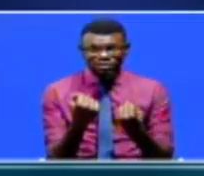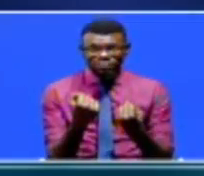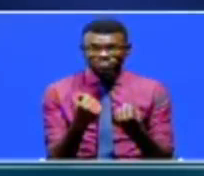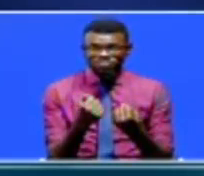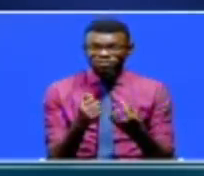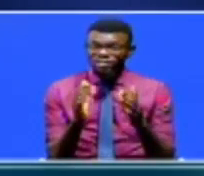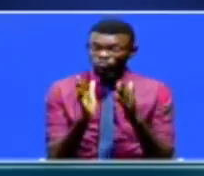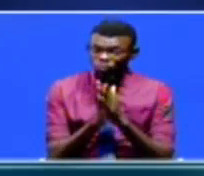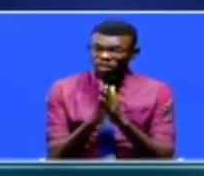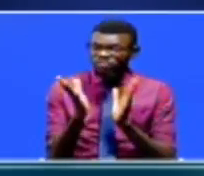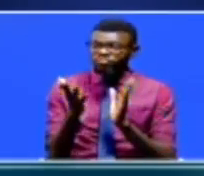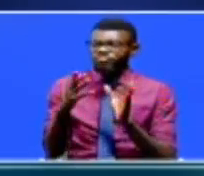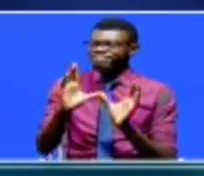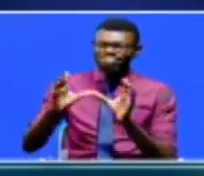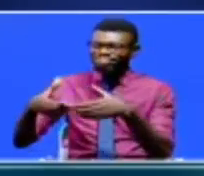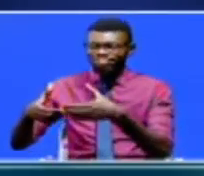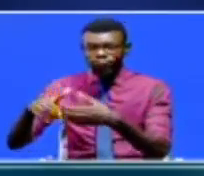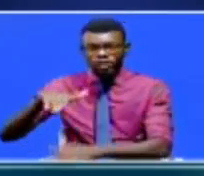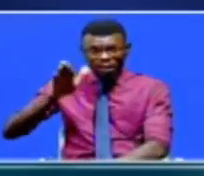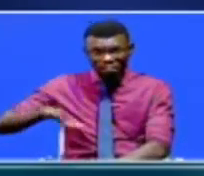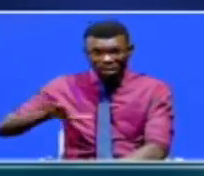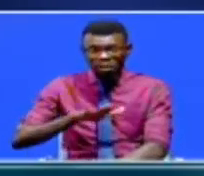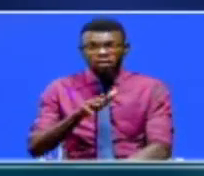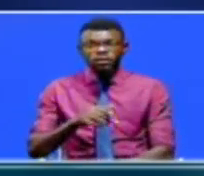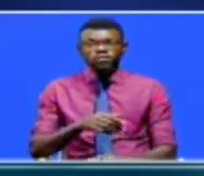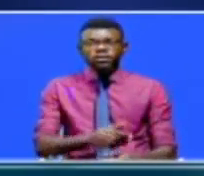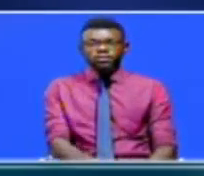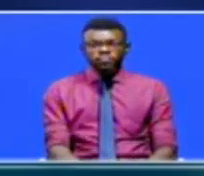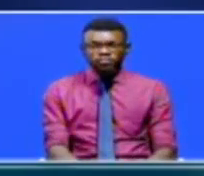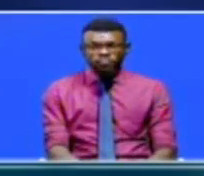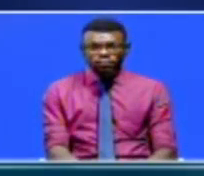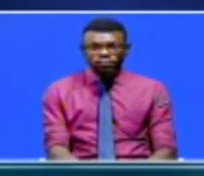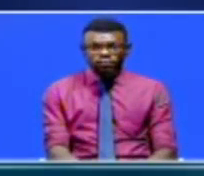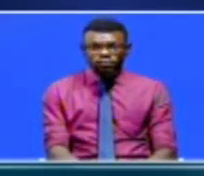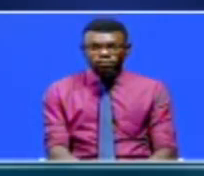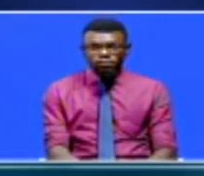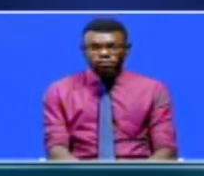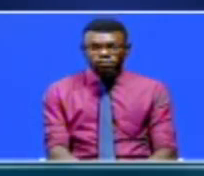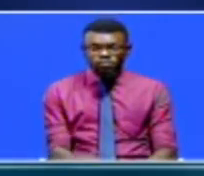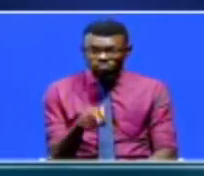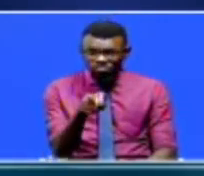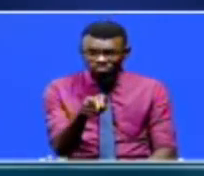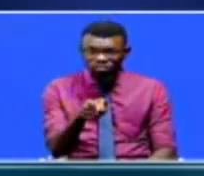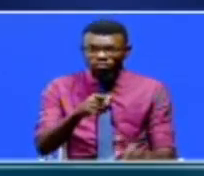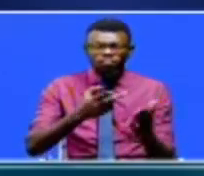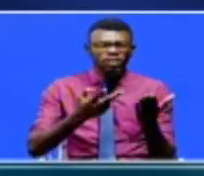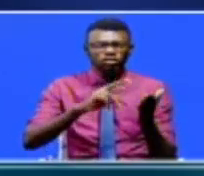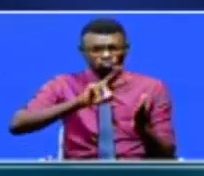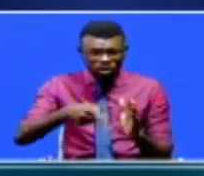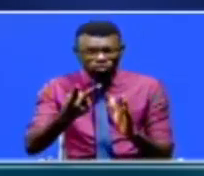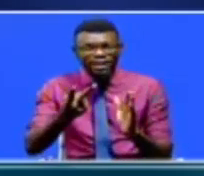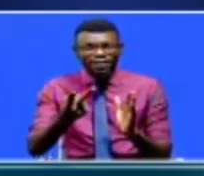team in the House of Parliament, this will be a subsidized charge of about 2,000